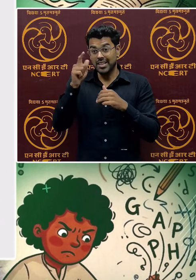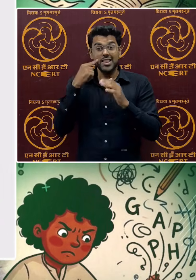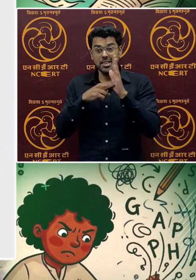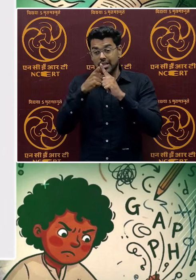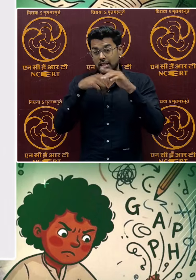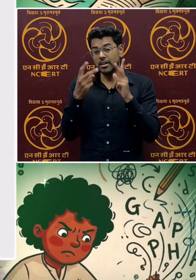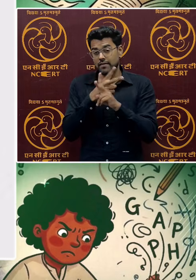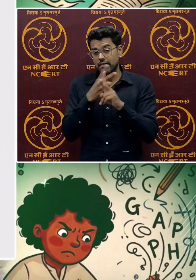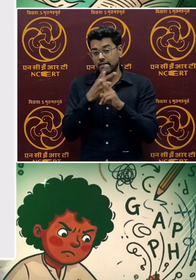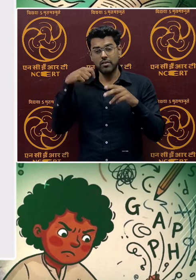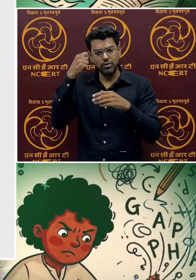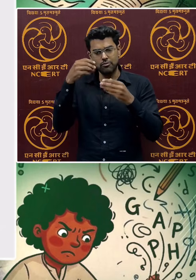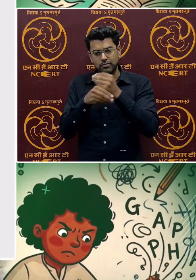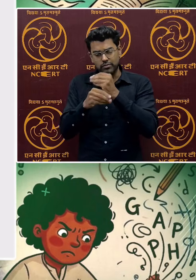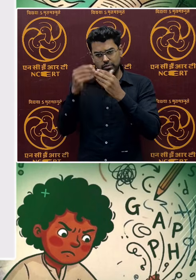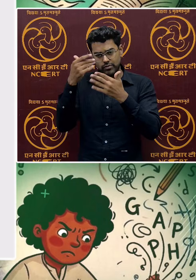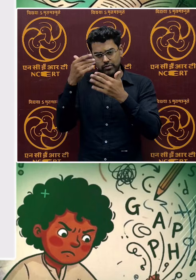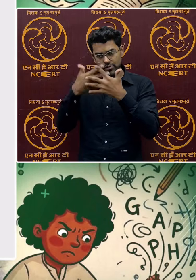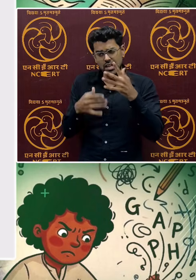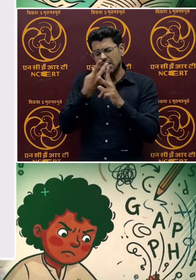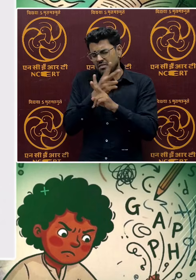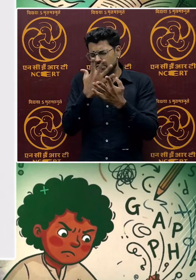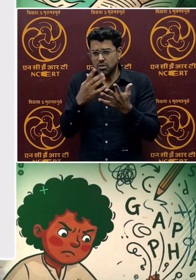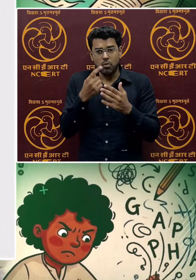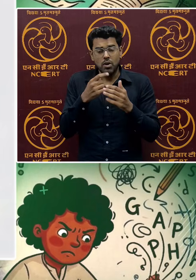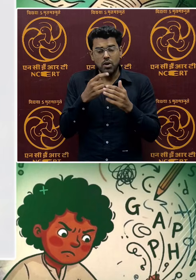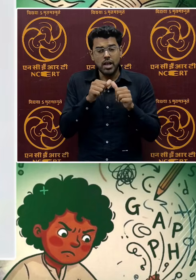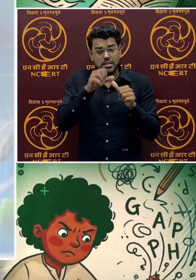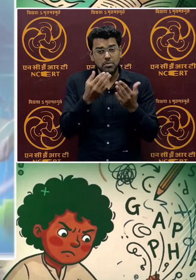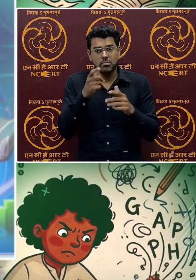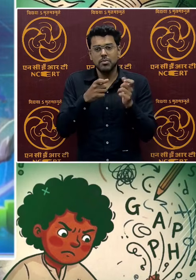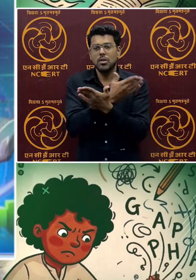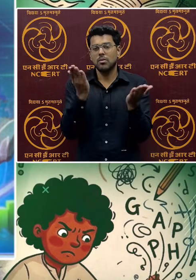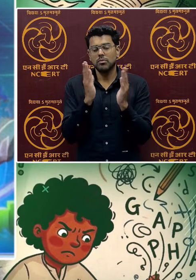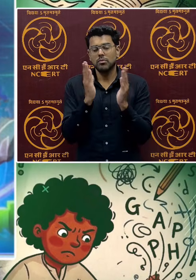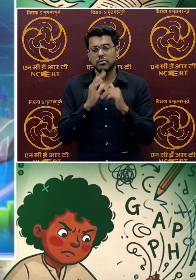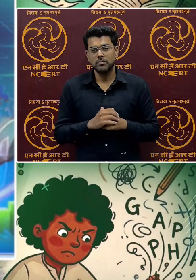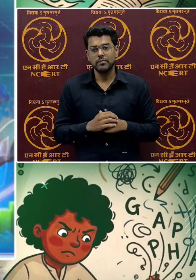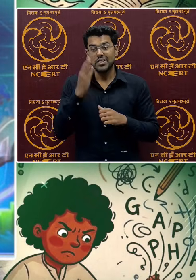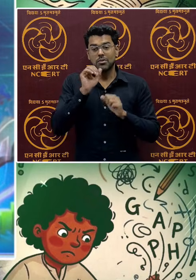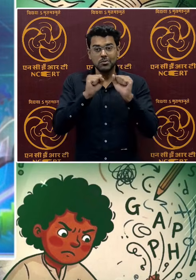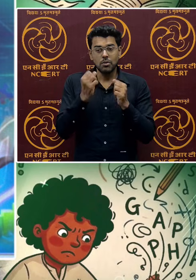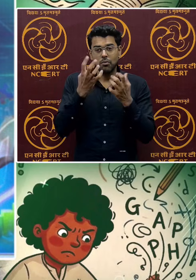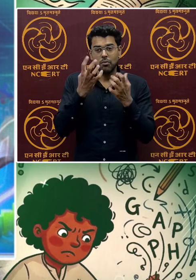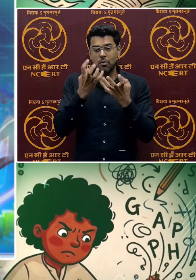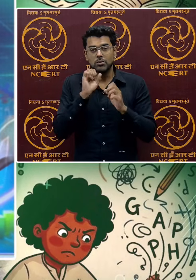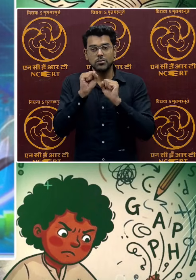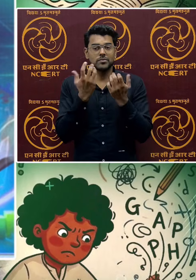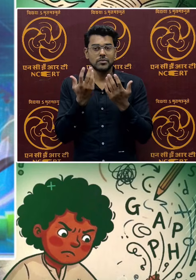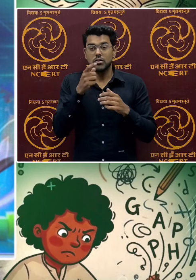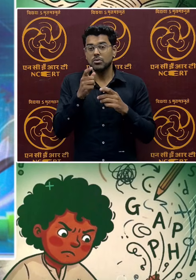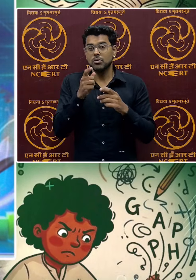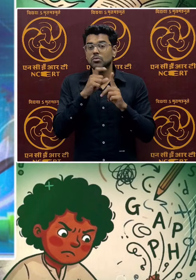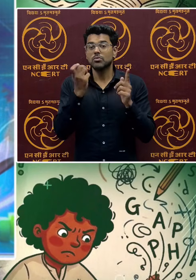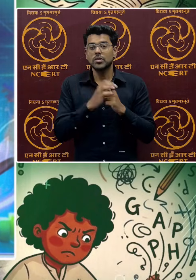them. So there is actually a lot of material available for everybody out there as per their needs and requirements. All you need